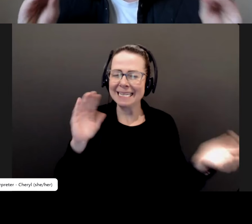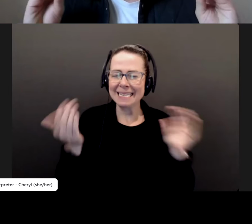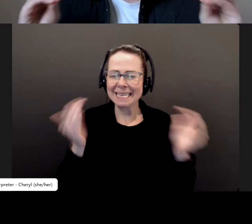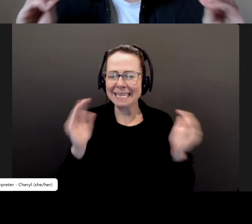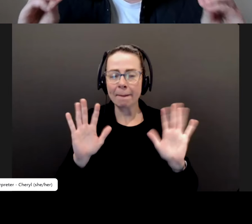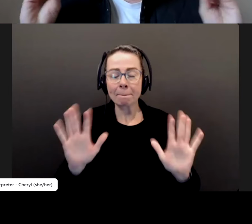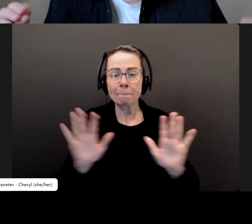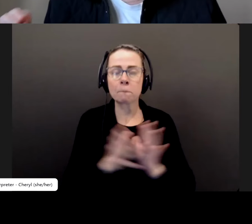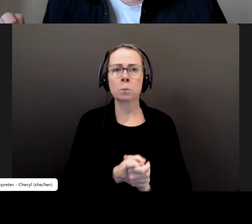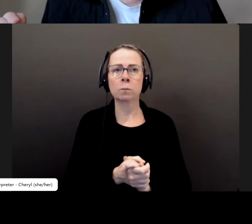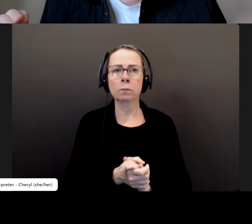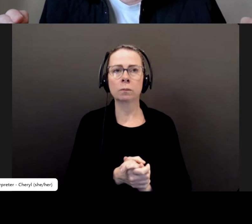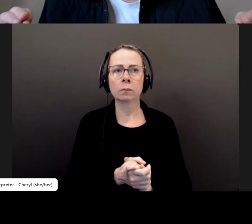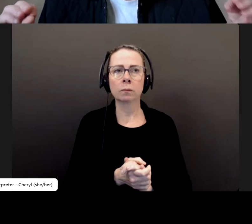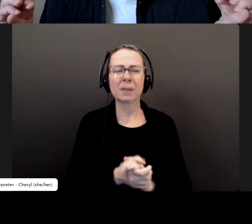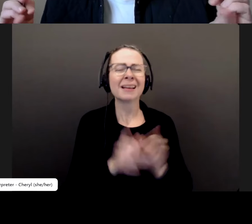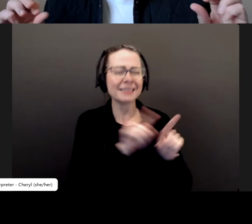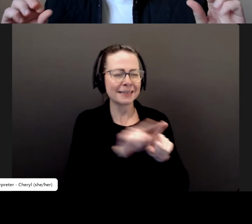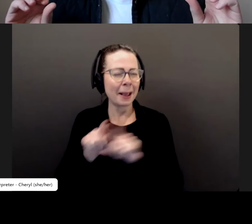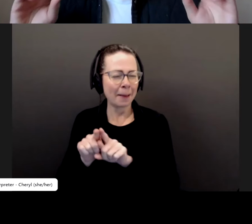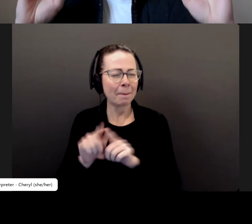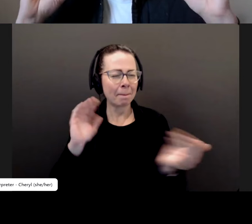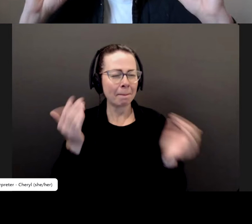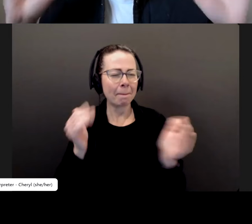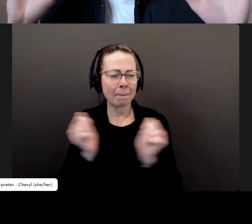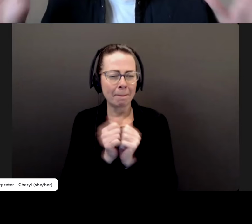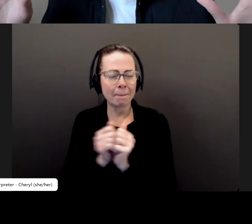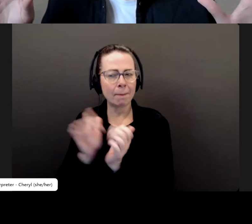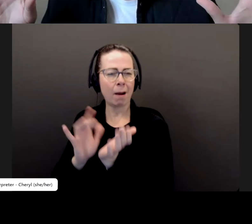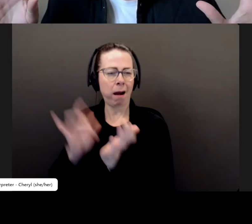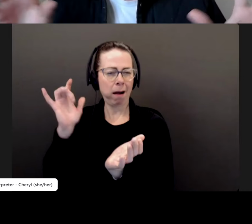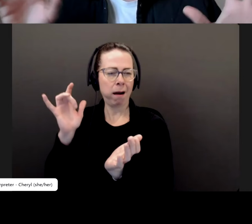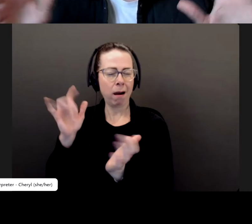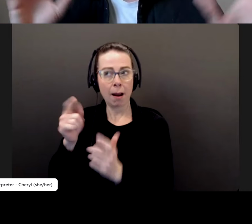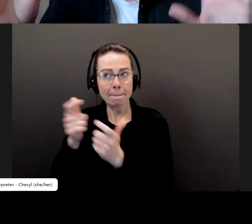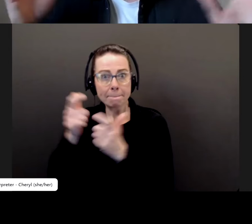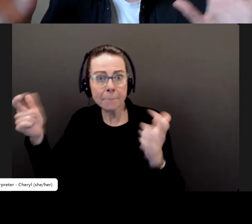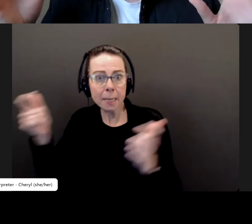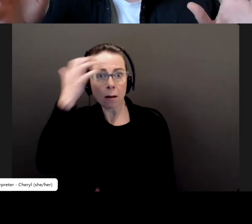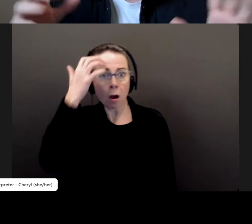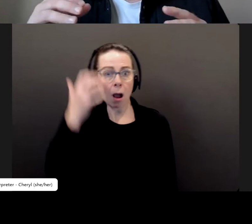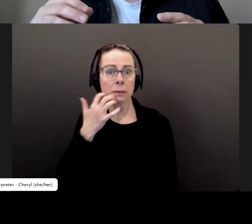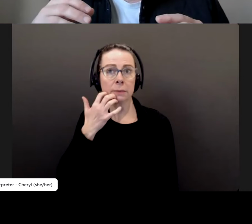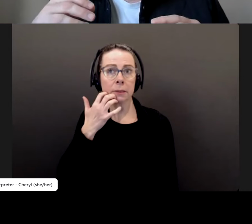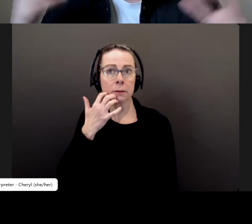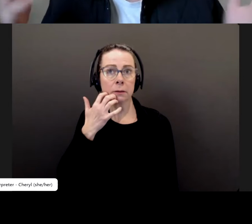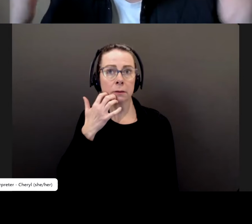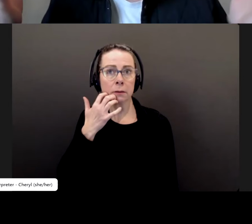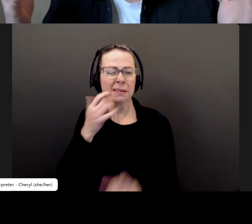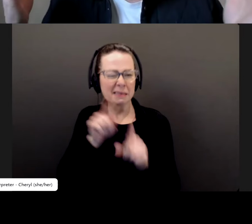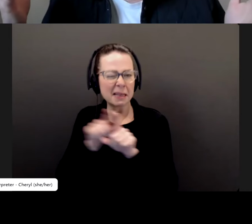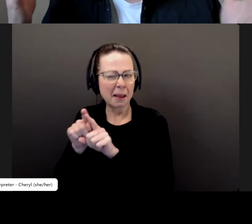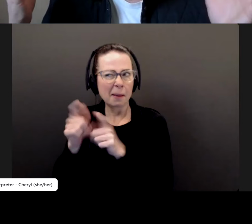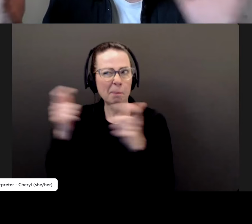happen because people are big targets. So the big things, the reason I use the plane thing is like the one